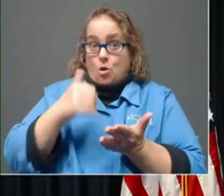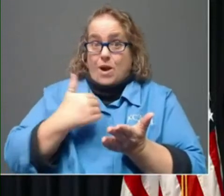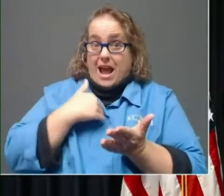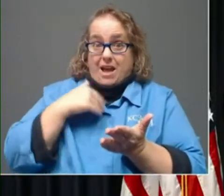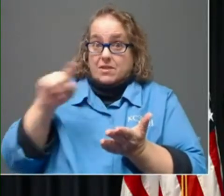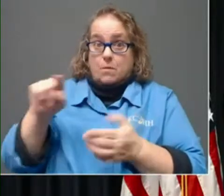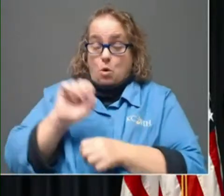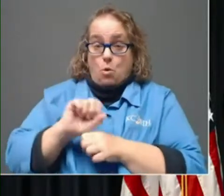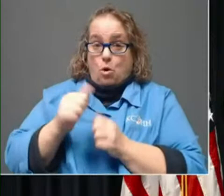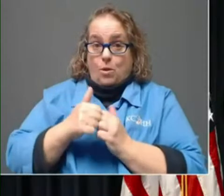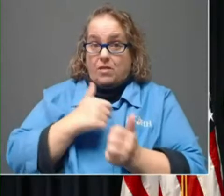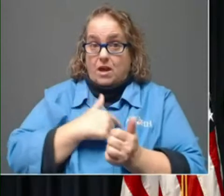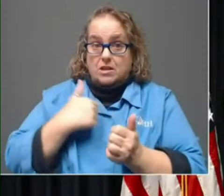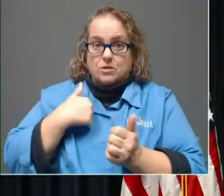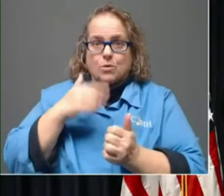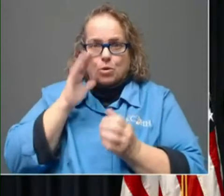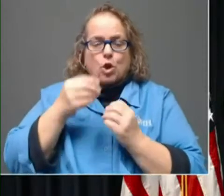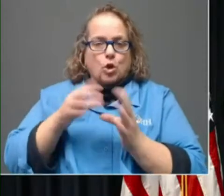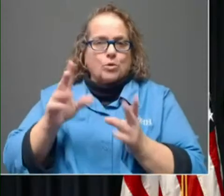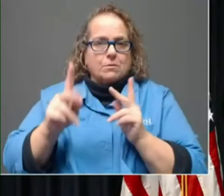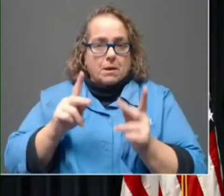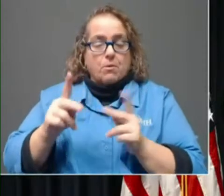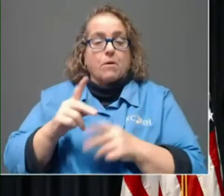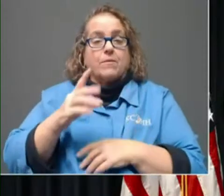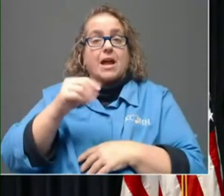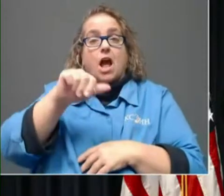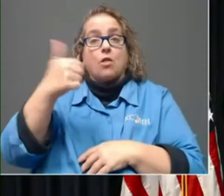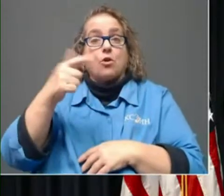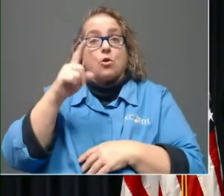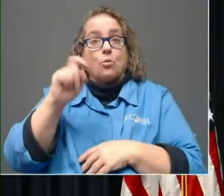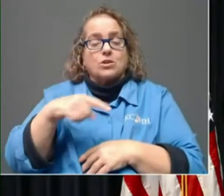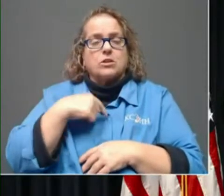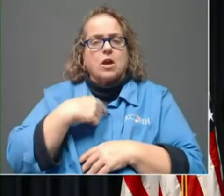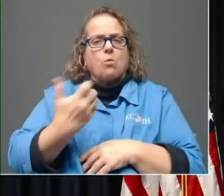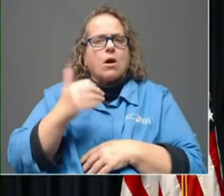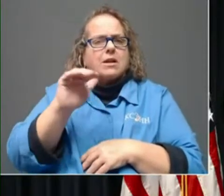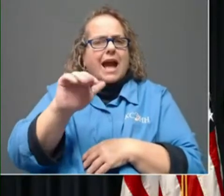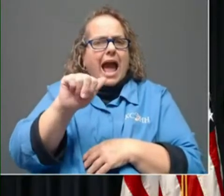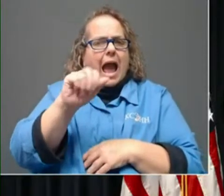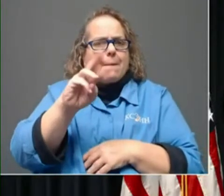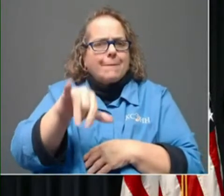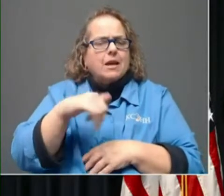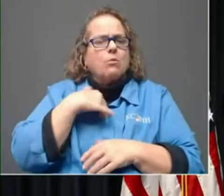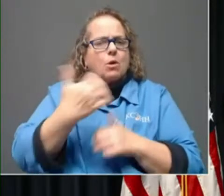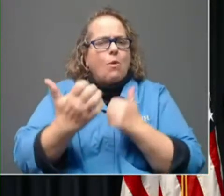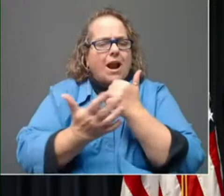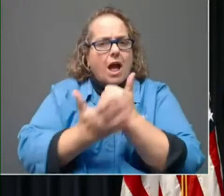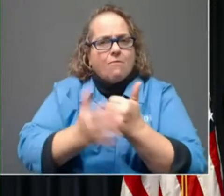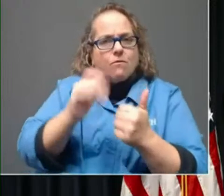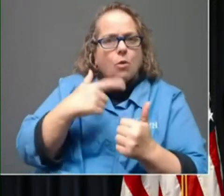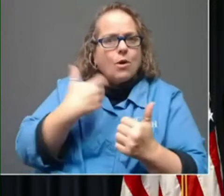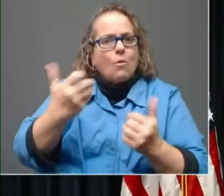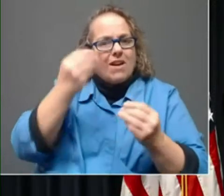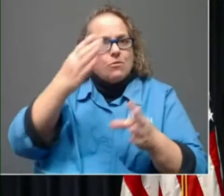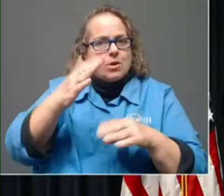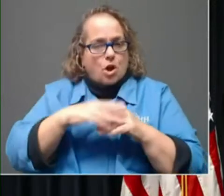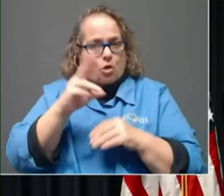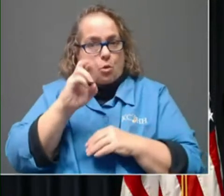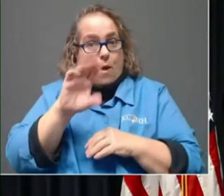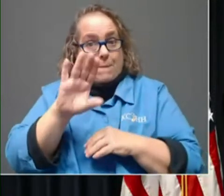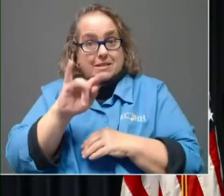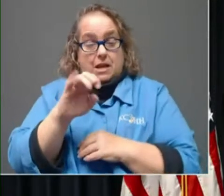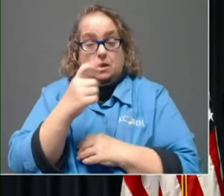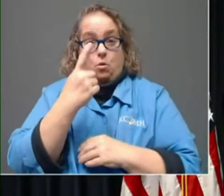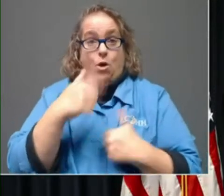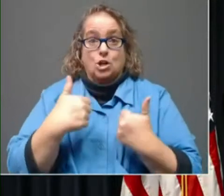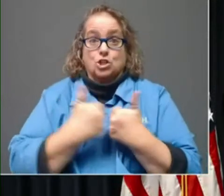I'll turn the other question over to Amy. We do want to be helpful. We want to get information on the website. I know one challenge has been we have been